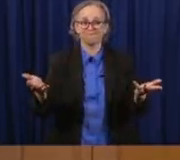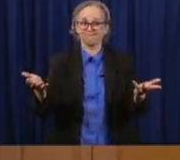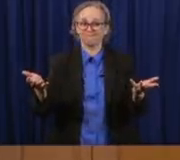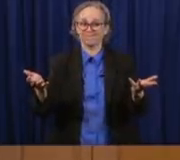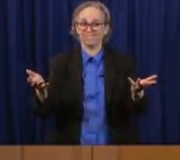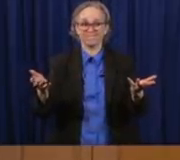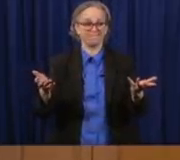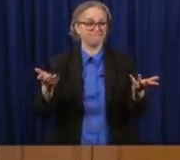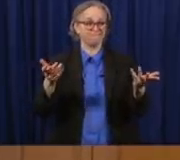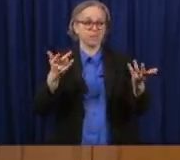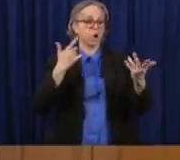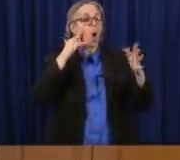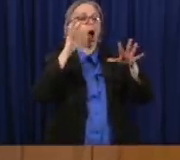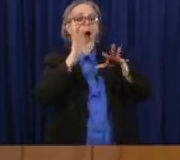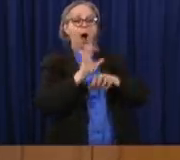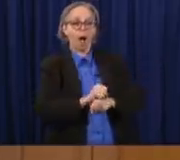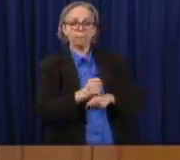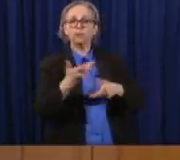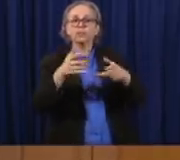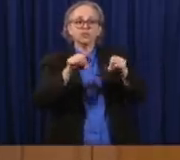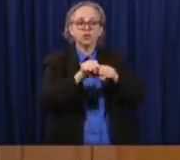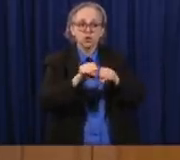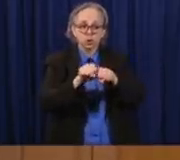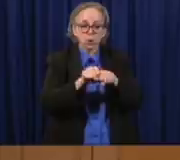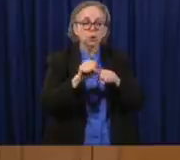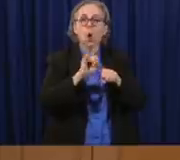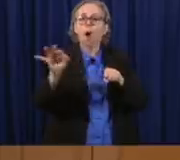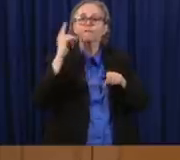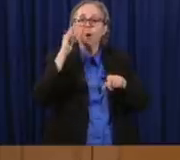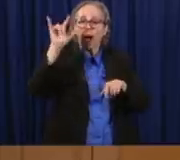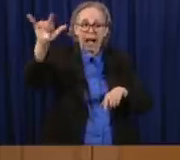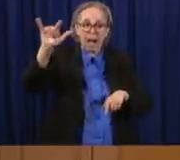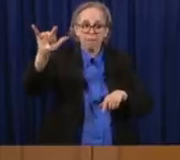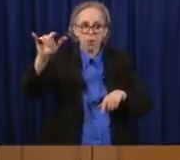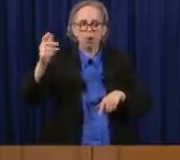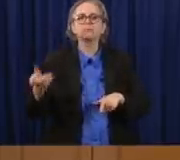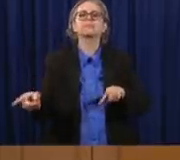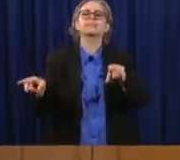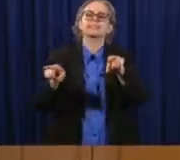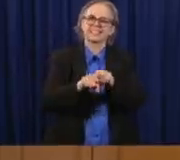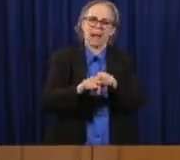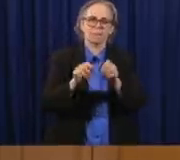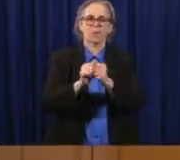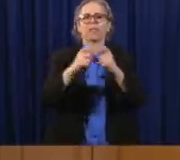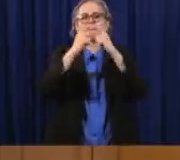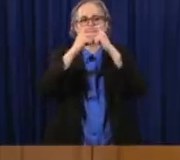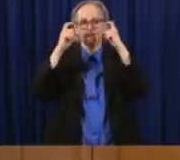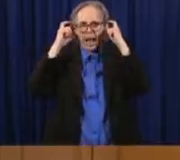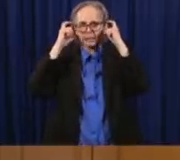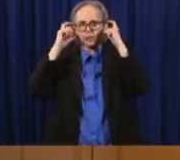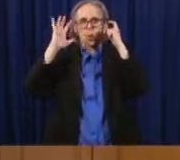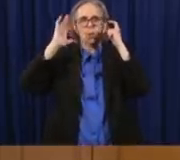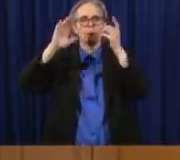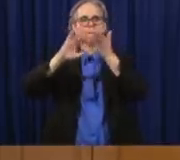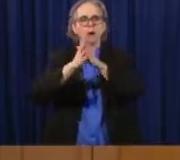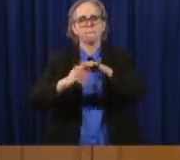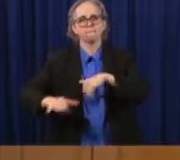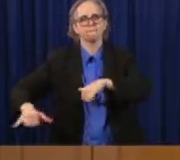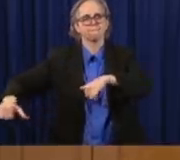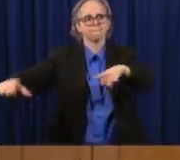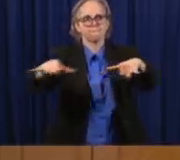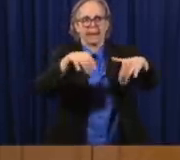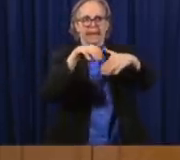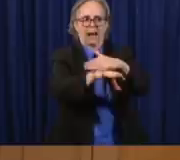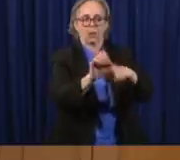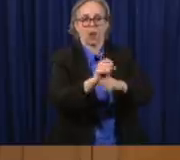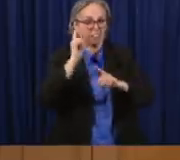through an airport. It will become using this mask. Do not underestimate donning your